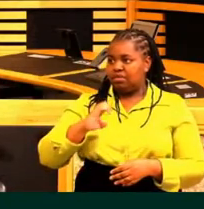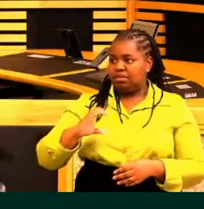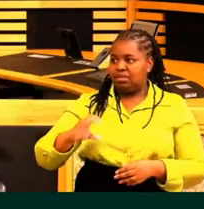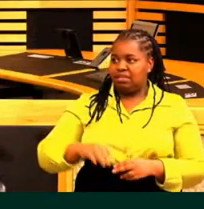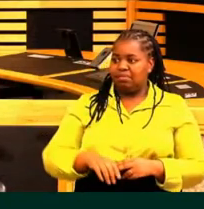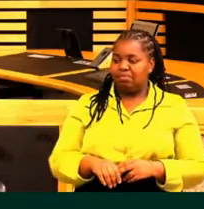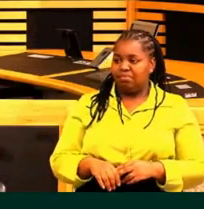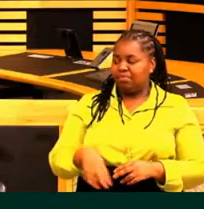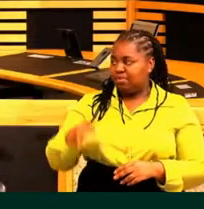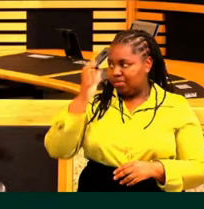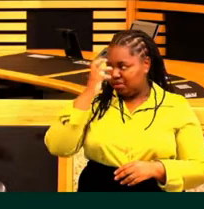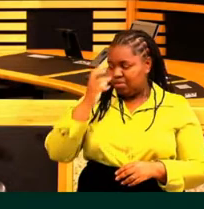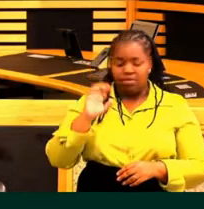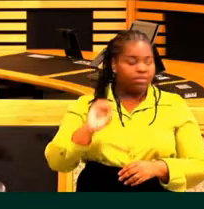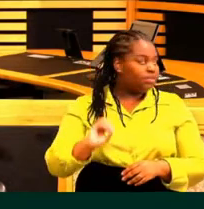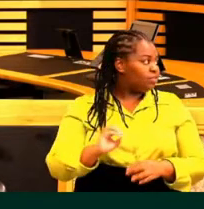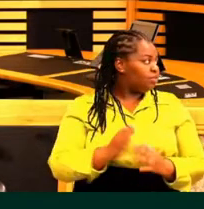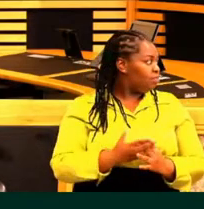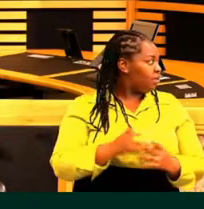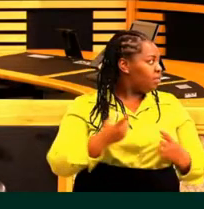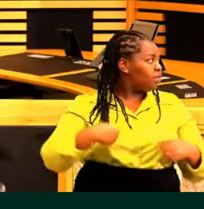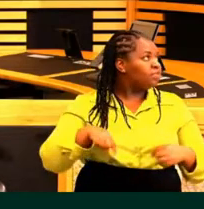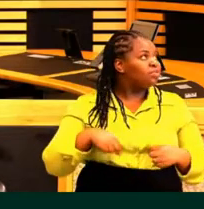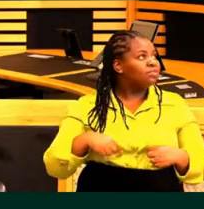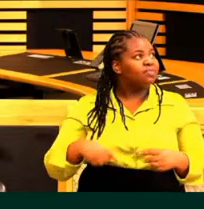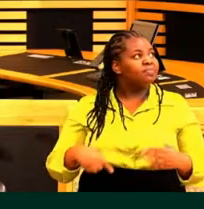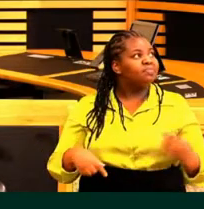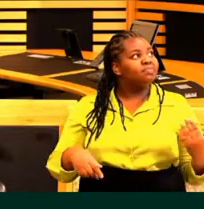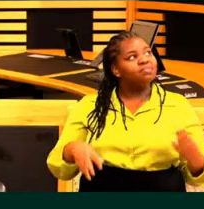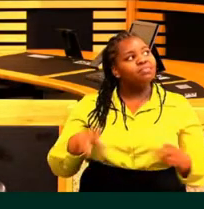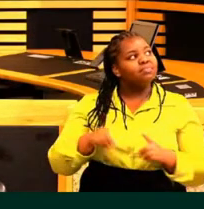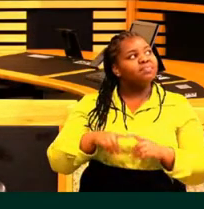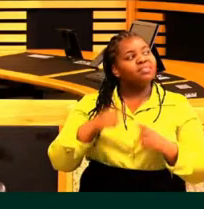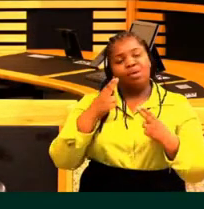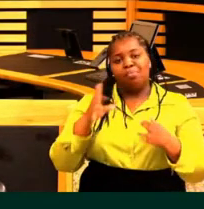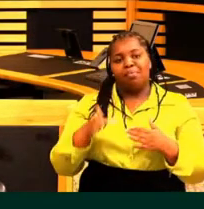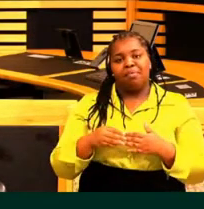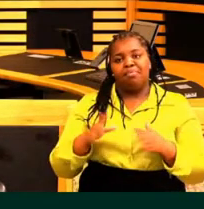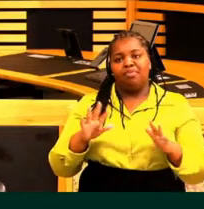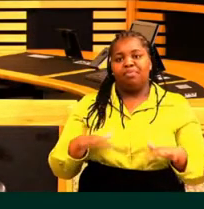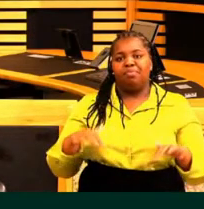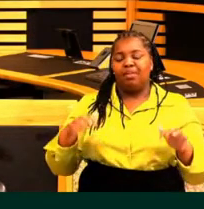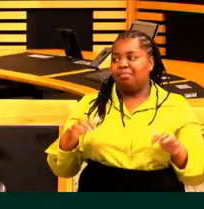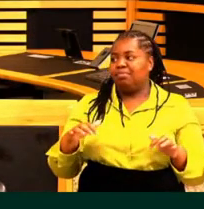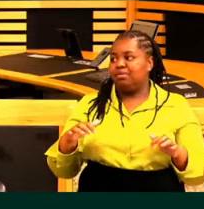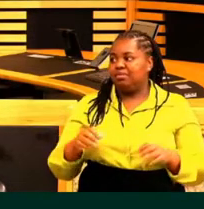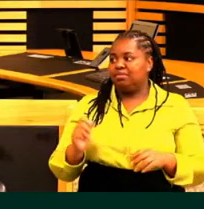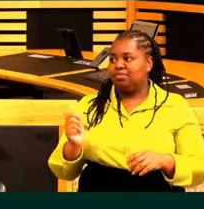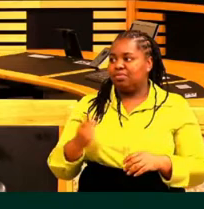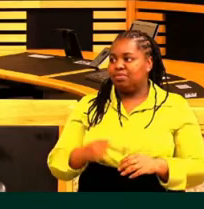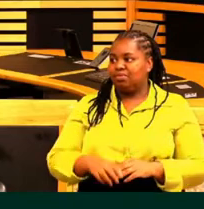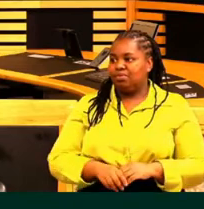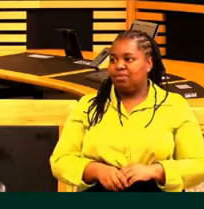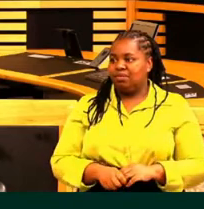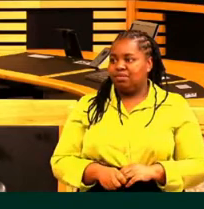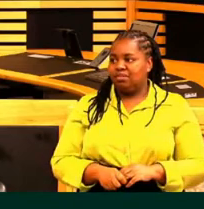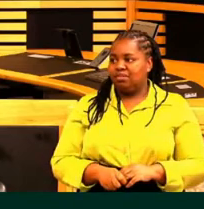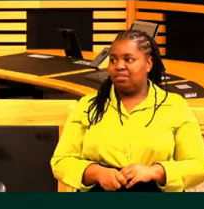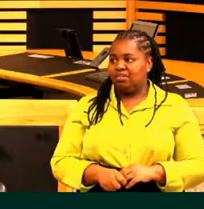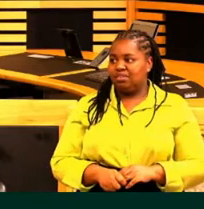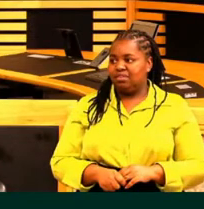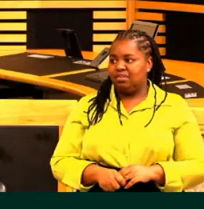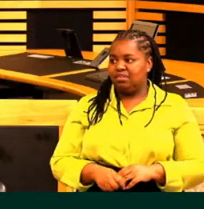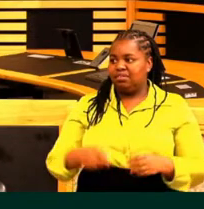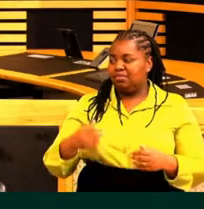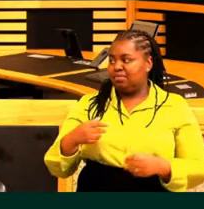Queen goes to and to The Honorable members of the parliament at Large I am